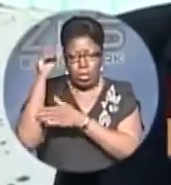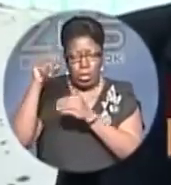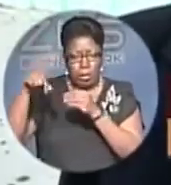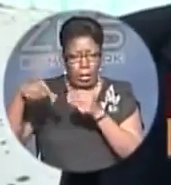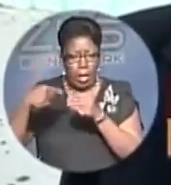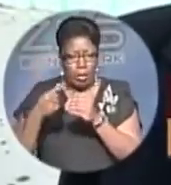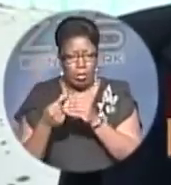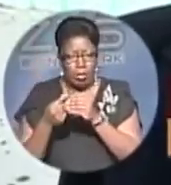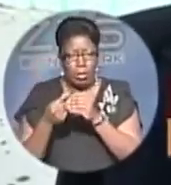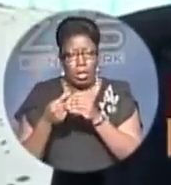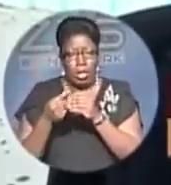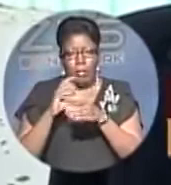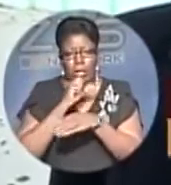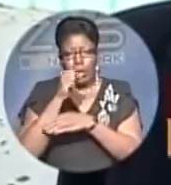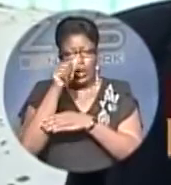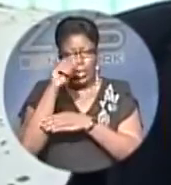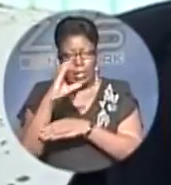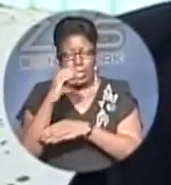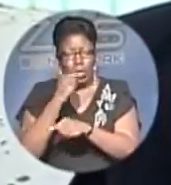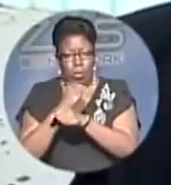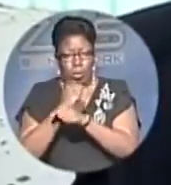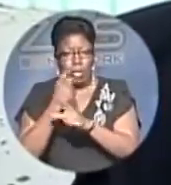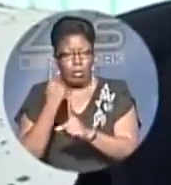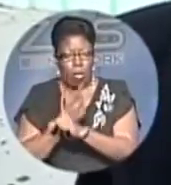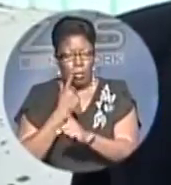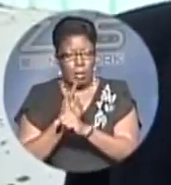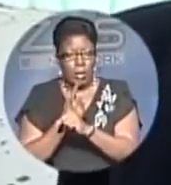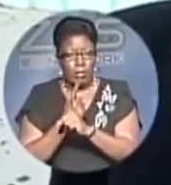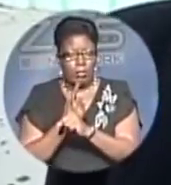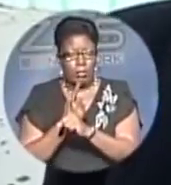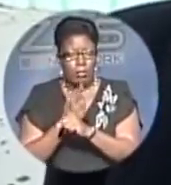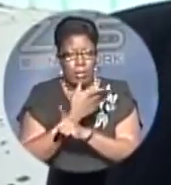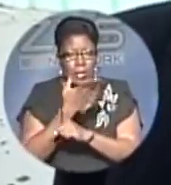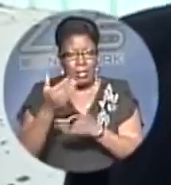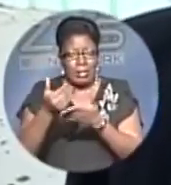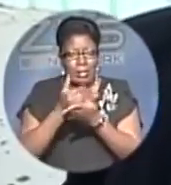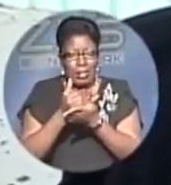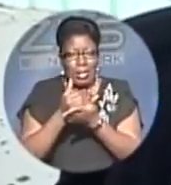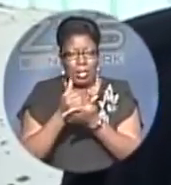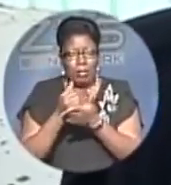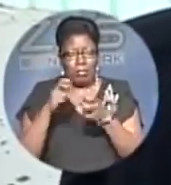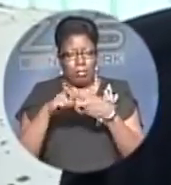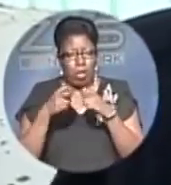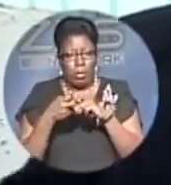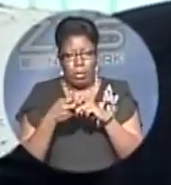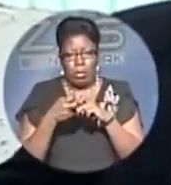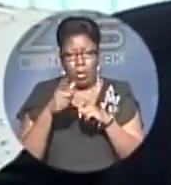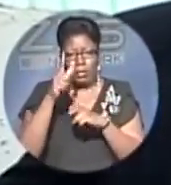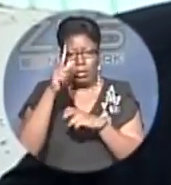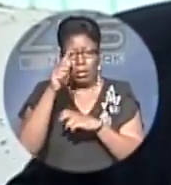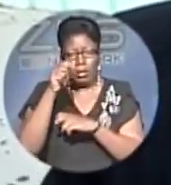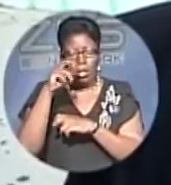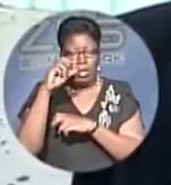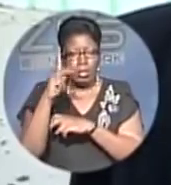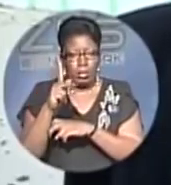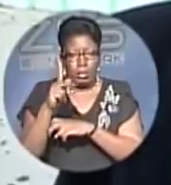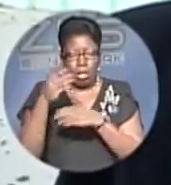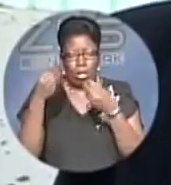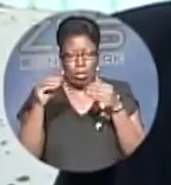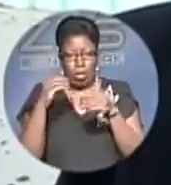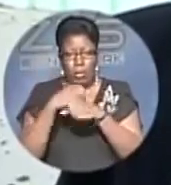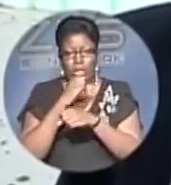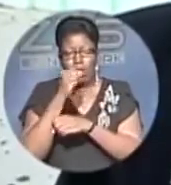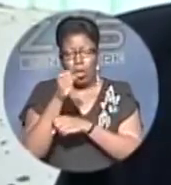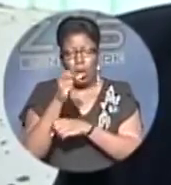to make sure that is working properly. You see that there are some other issues with respect to the tuck shop and making sure